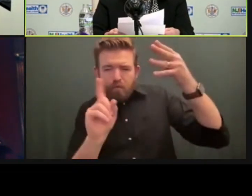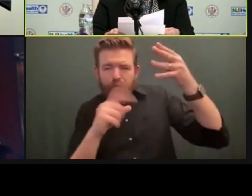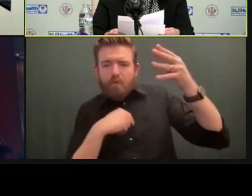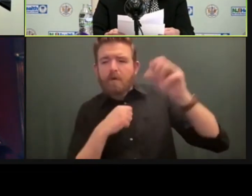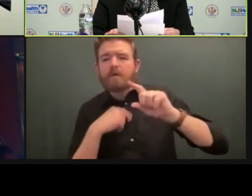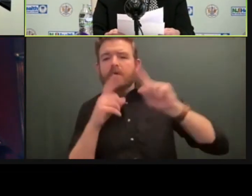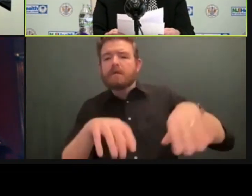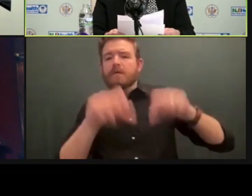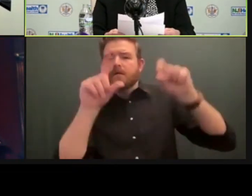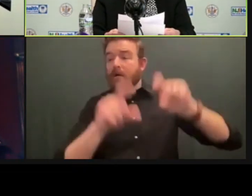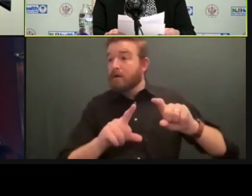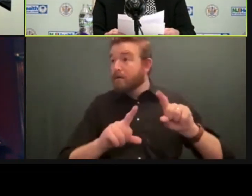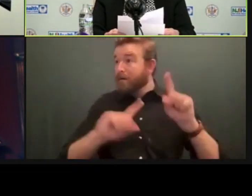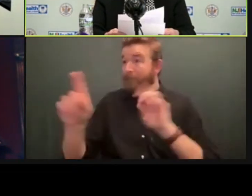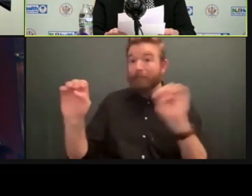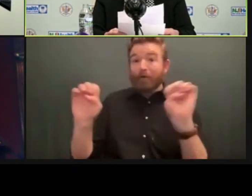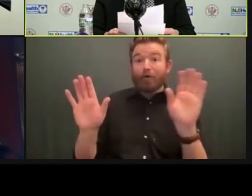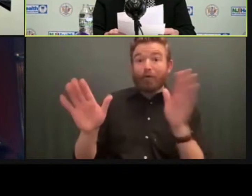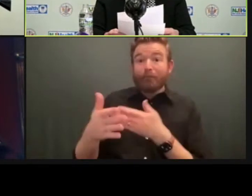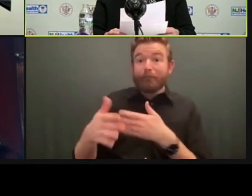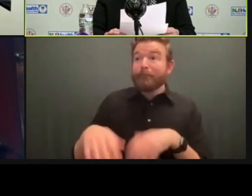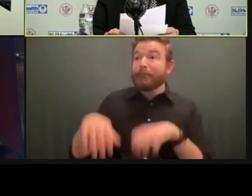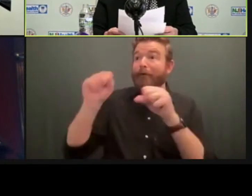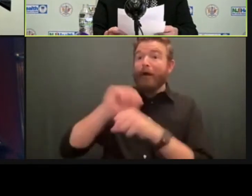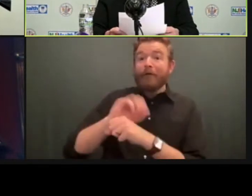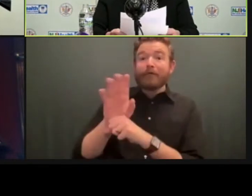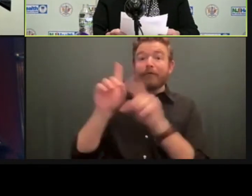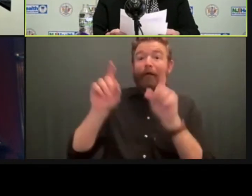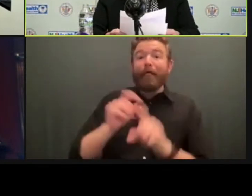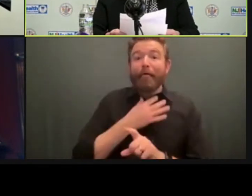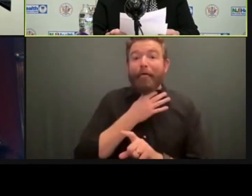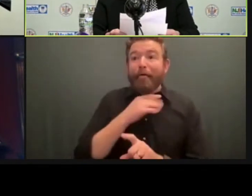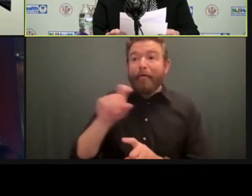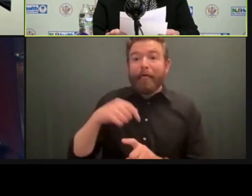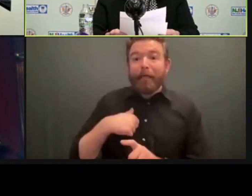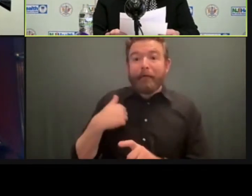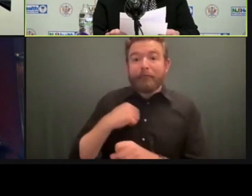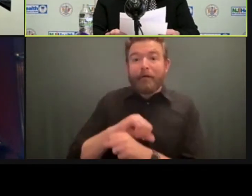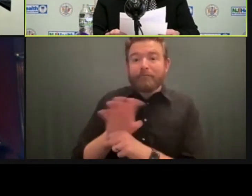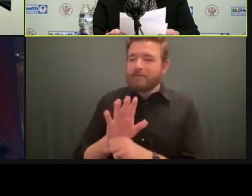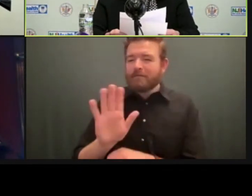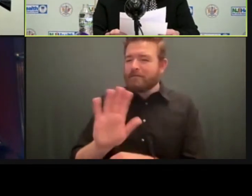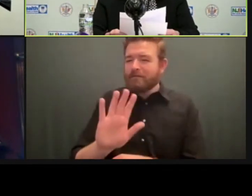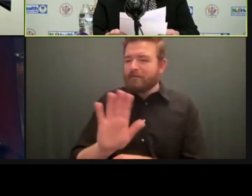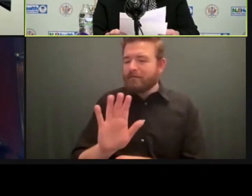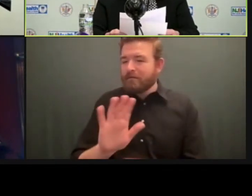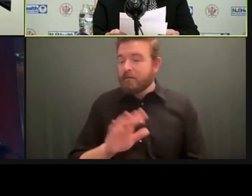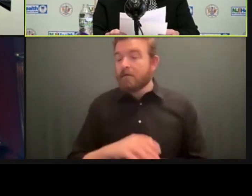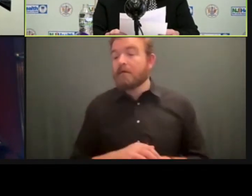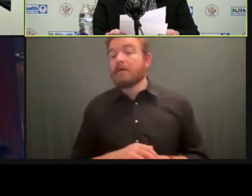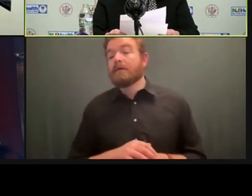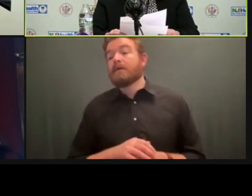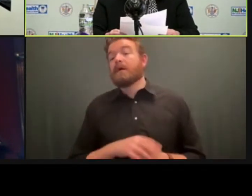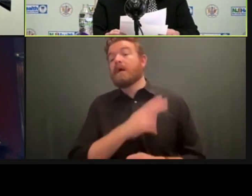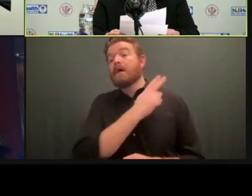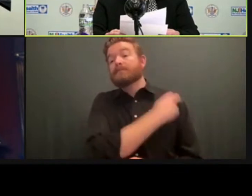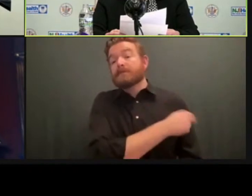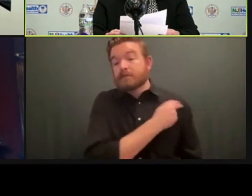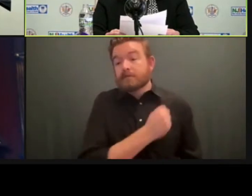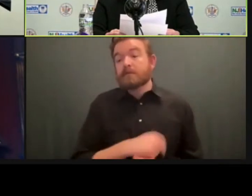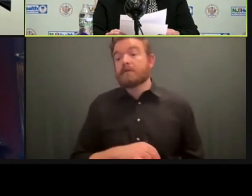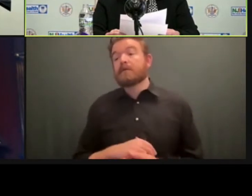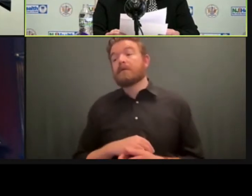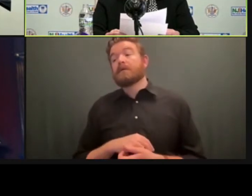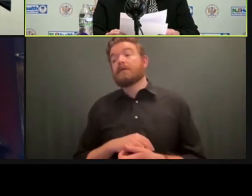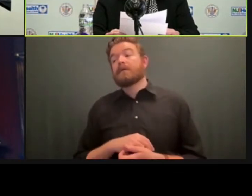Hospitals and long-term care facilities throughout the state are experiencing large staff shortages due to COVID.